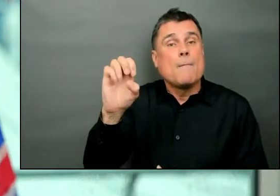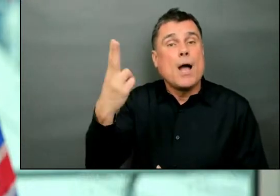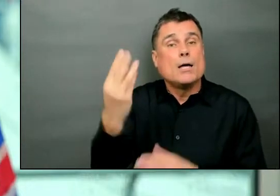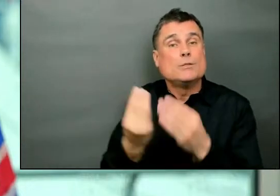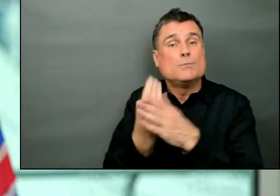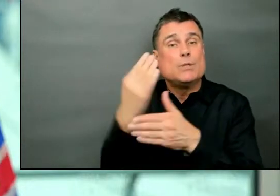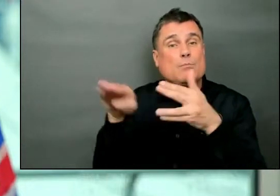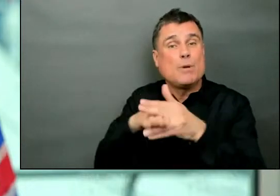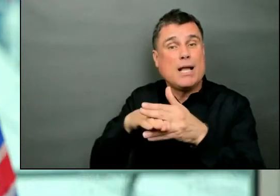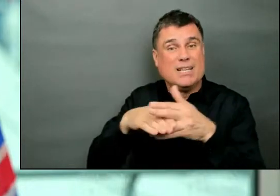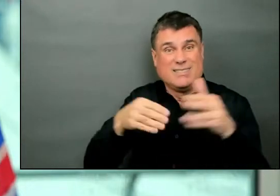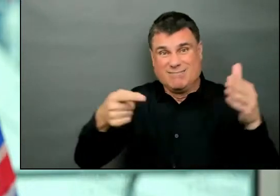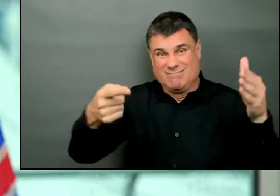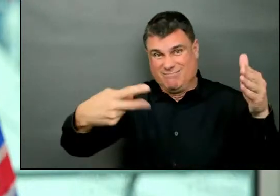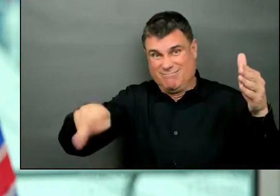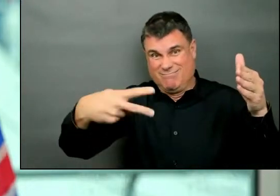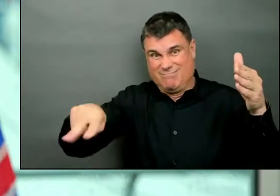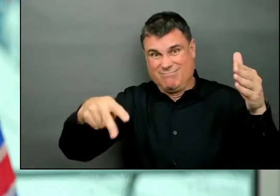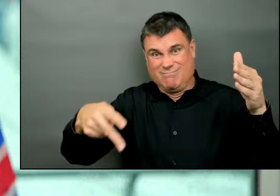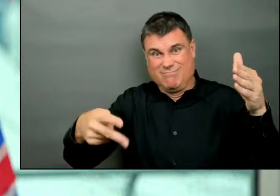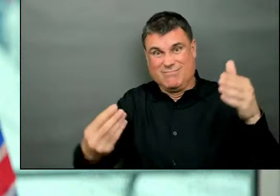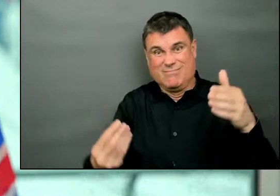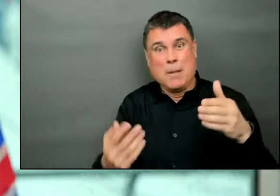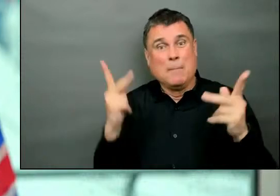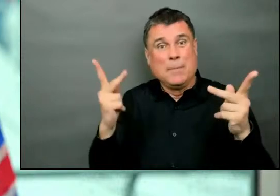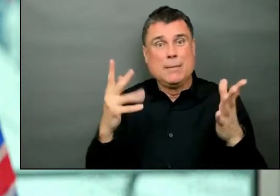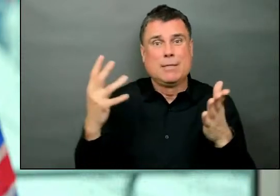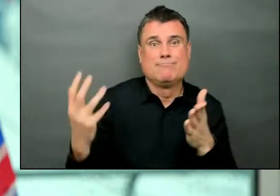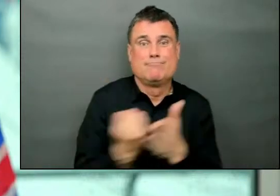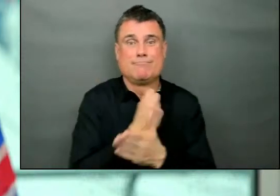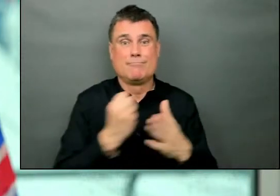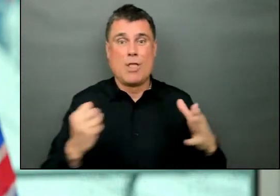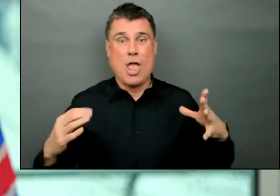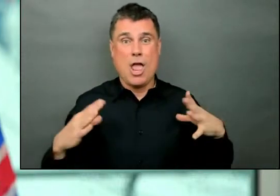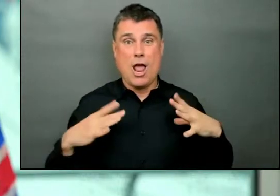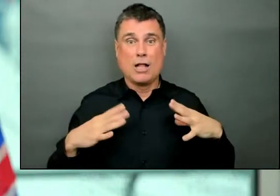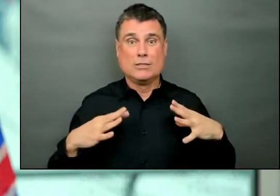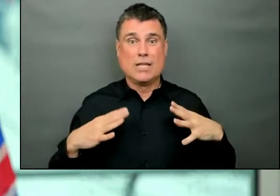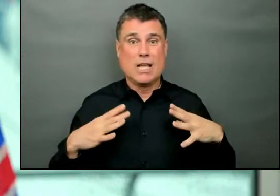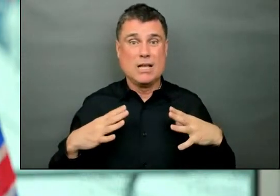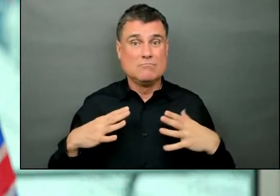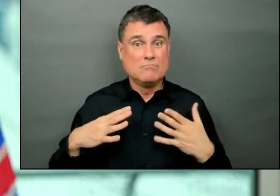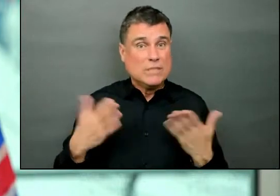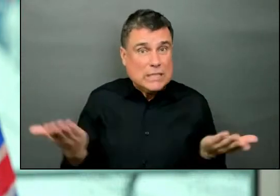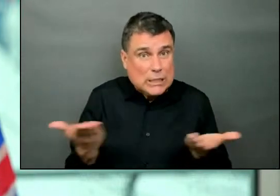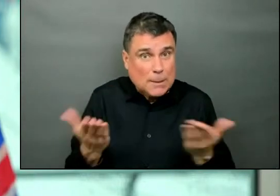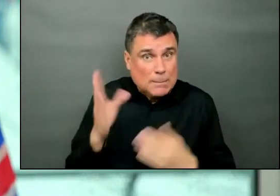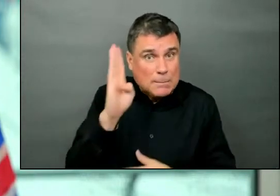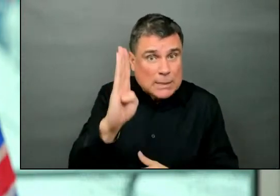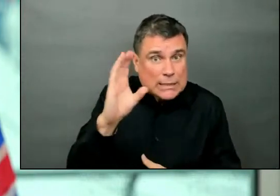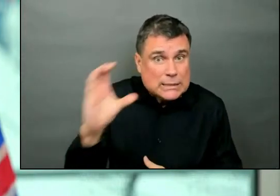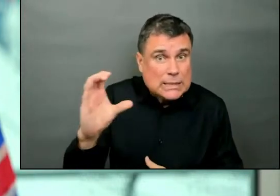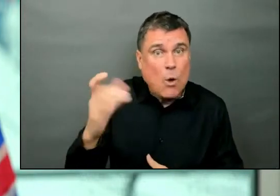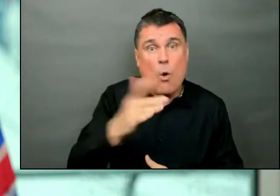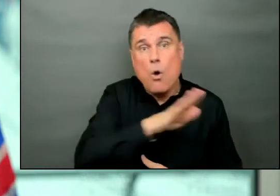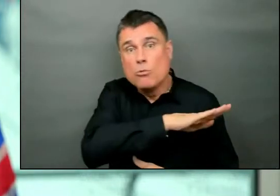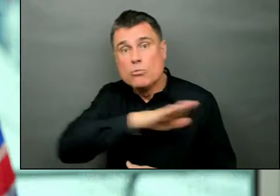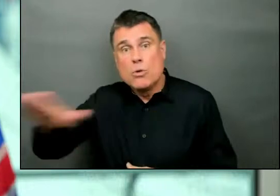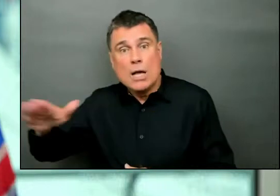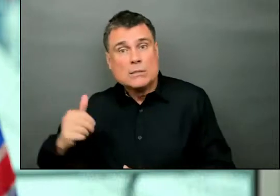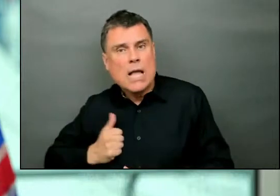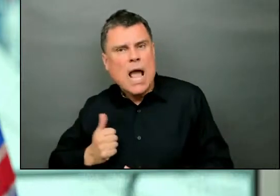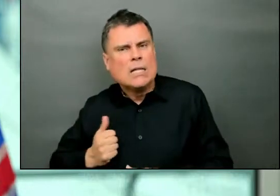first within the province and outside of the province, but within Canada. What is the recommendation around spring